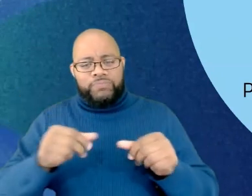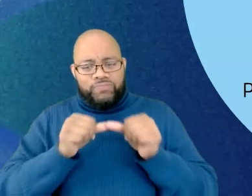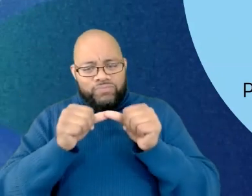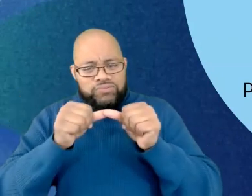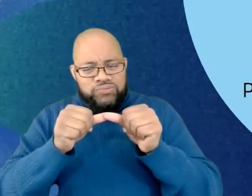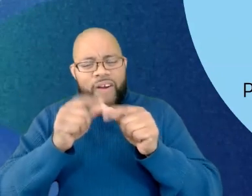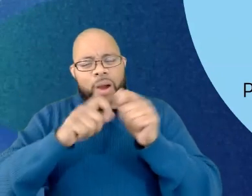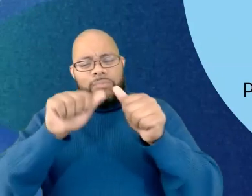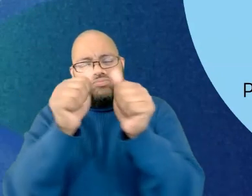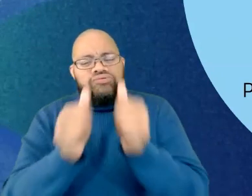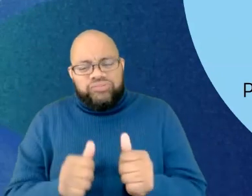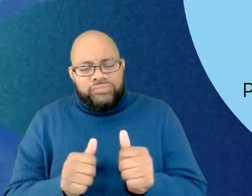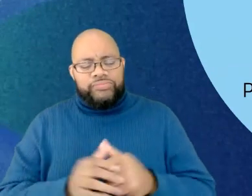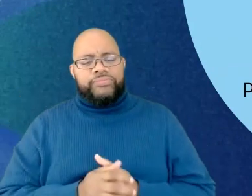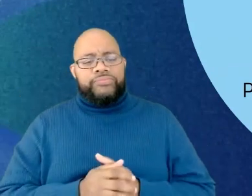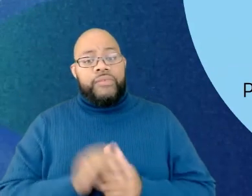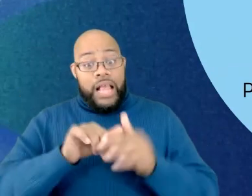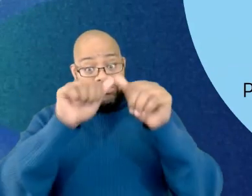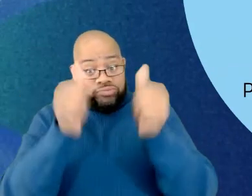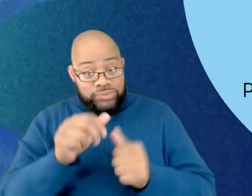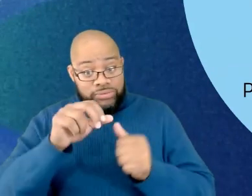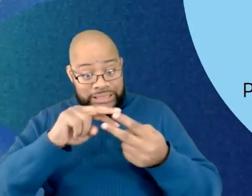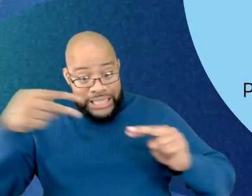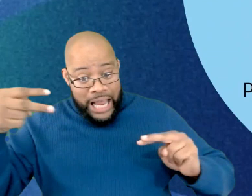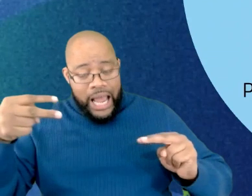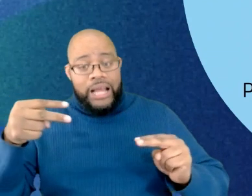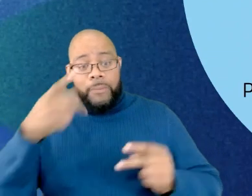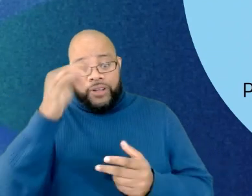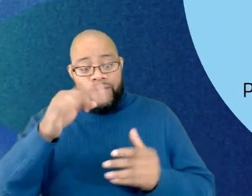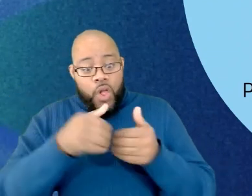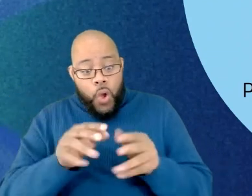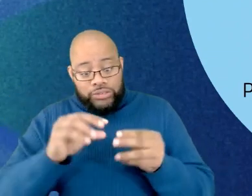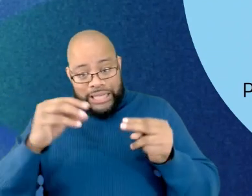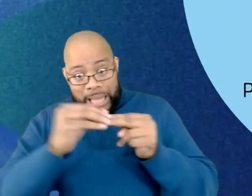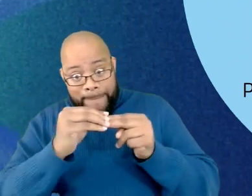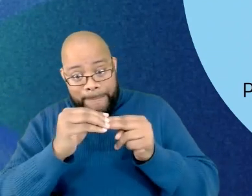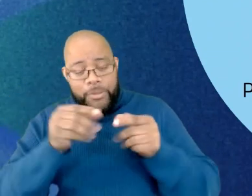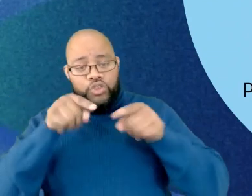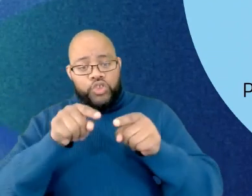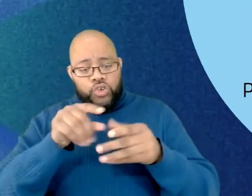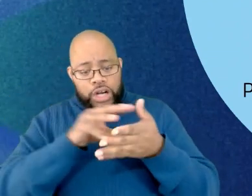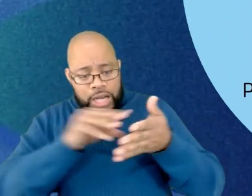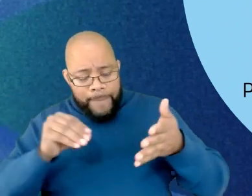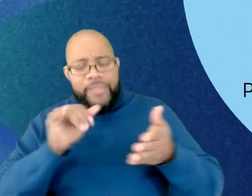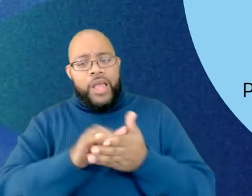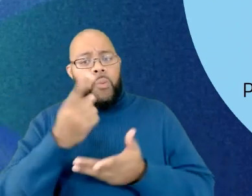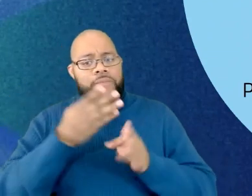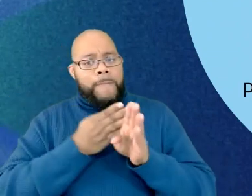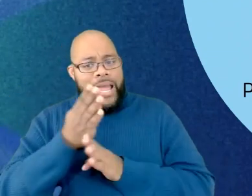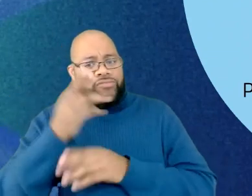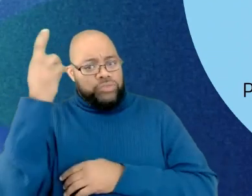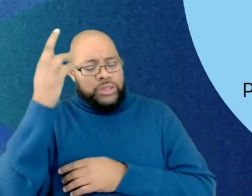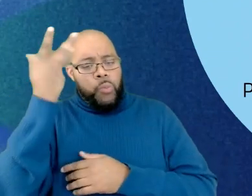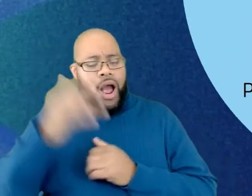keep the DNA from degrading over time. The degradation of DNA due to the loss of telomeres during transcription was one of the